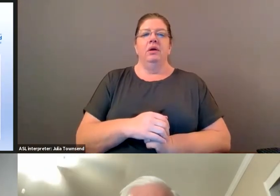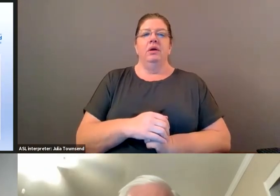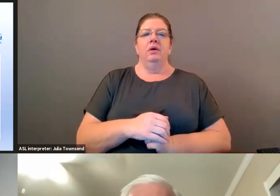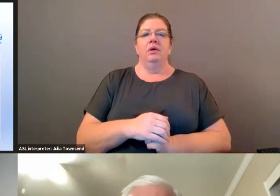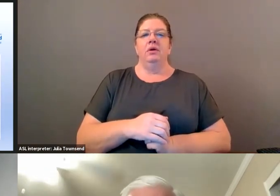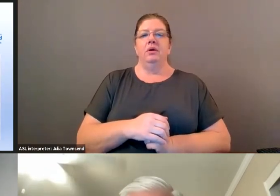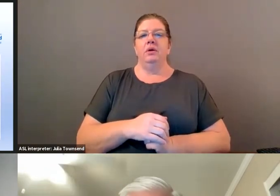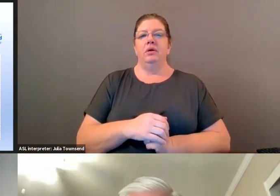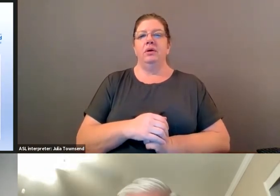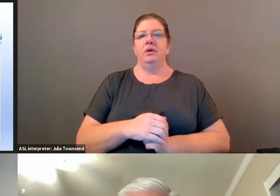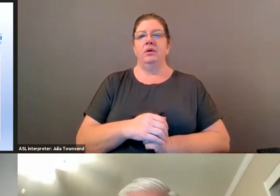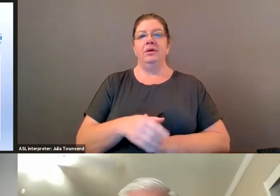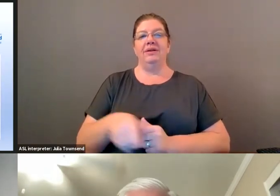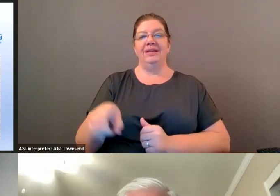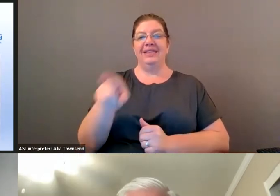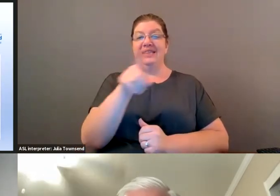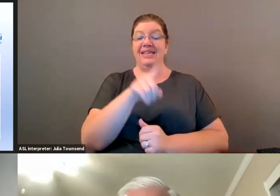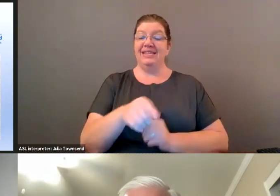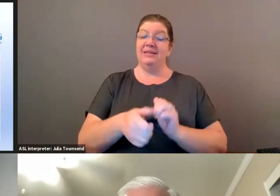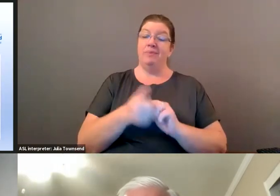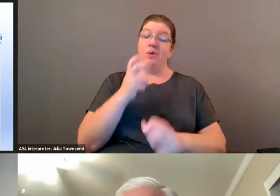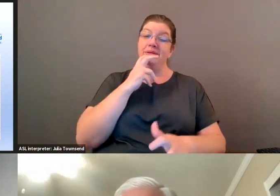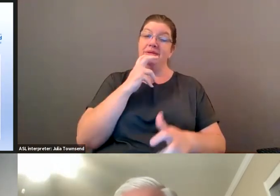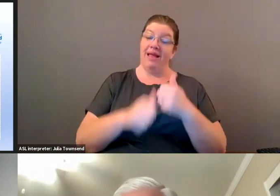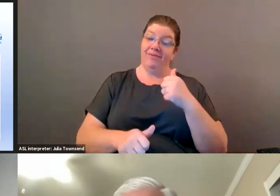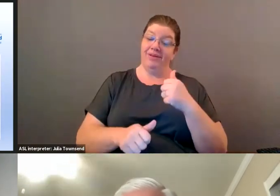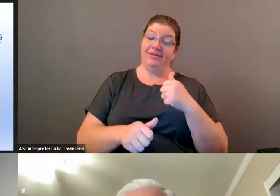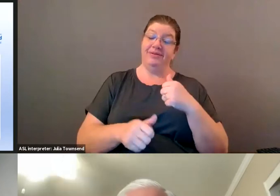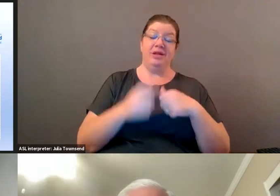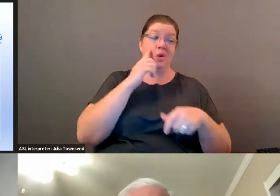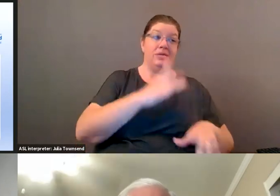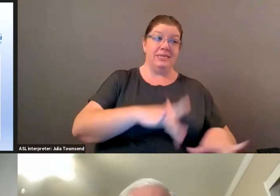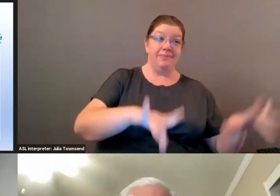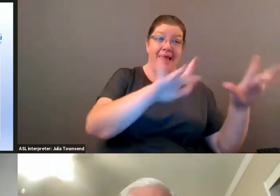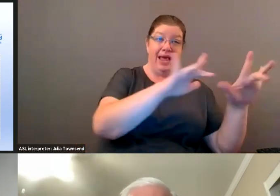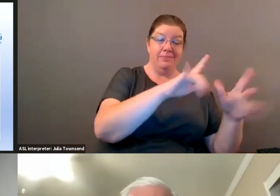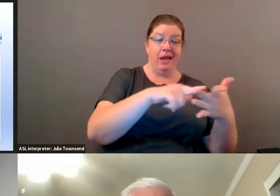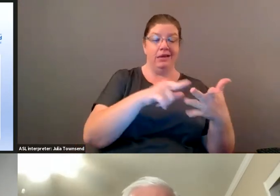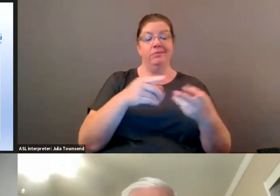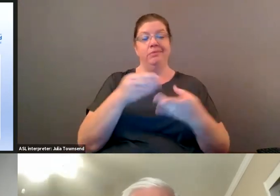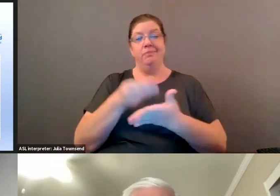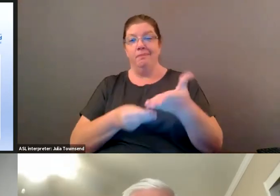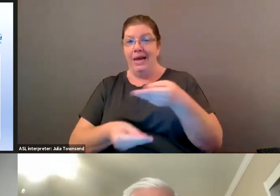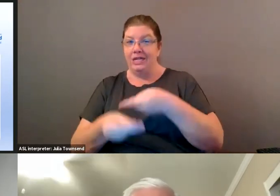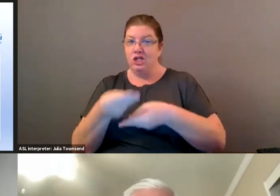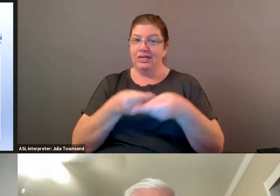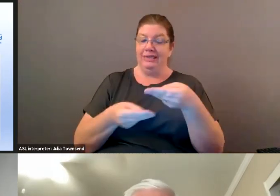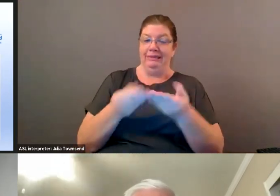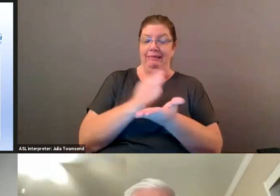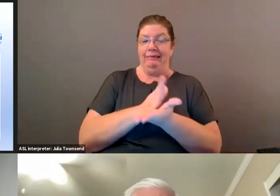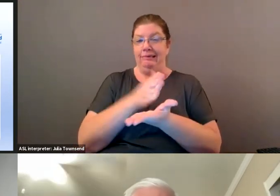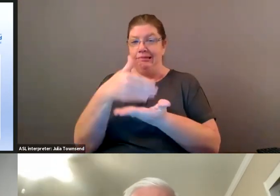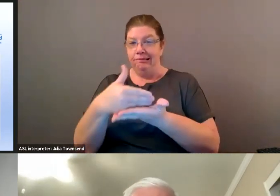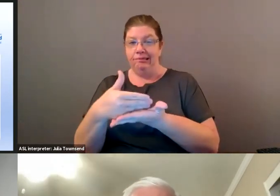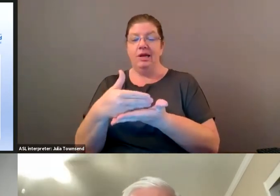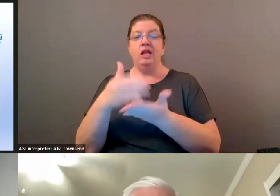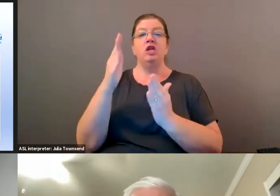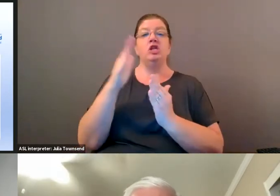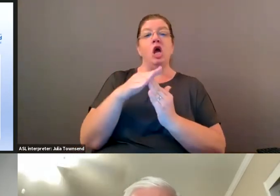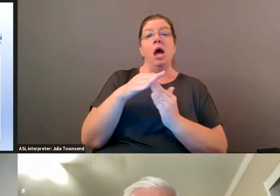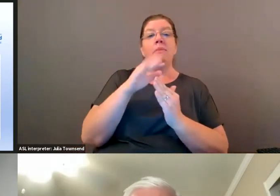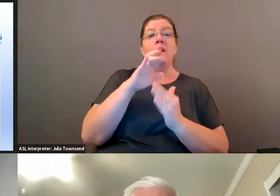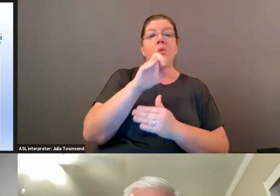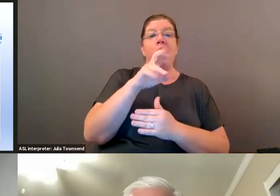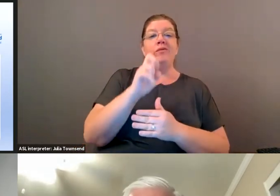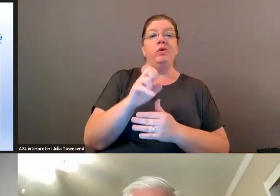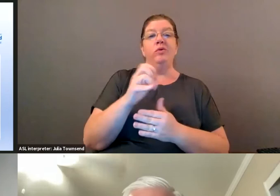This is probably the toughest, other than space, is budget. So you can see at the top of the side is our revenue from Measure J